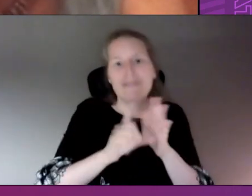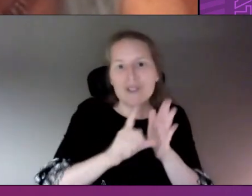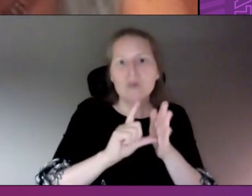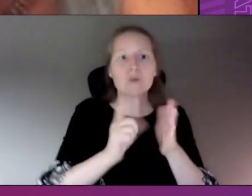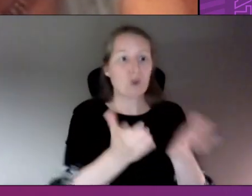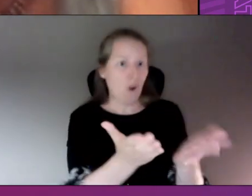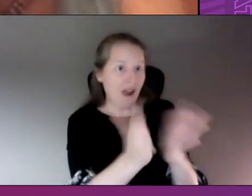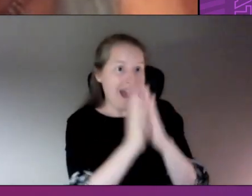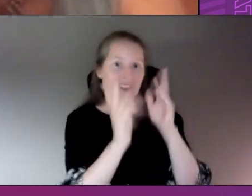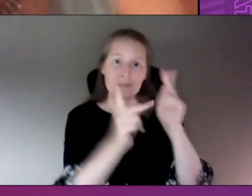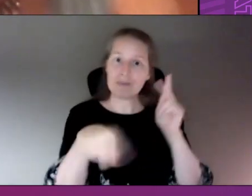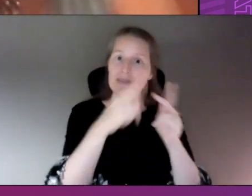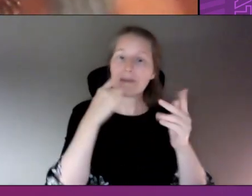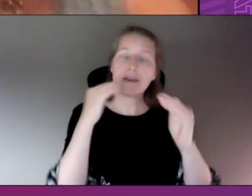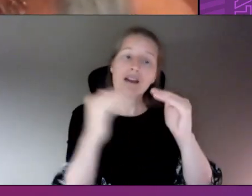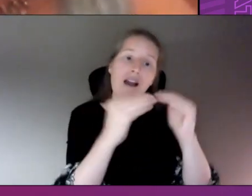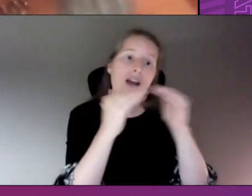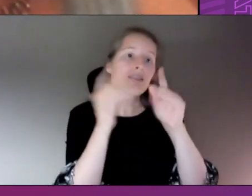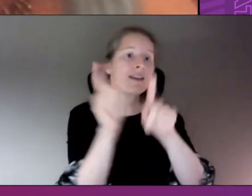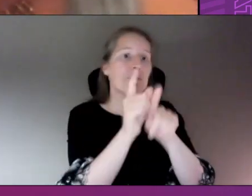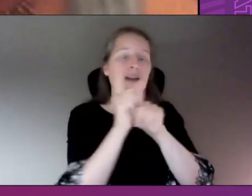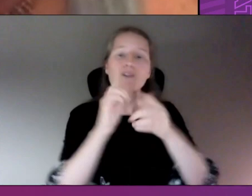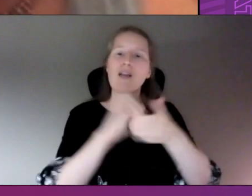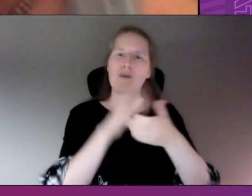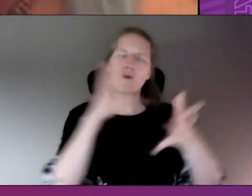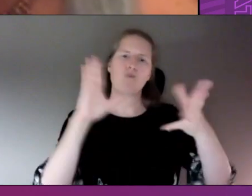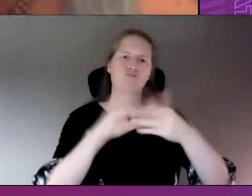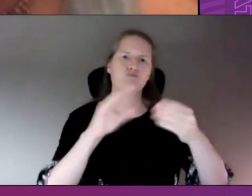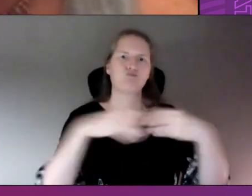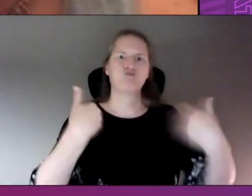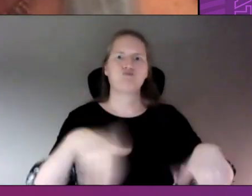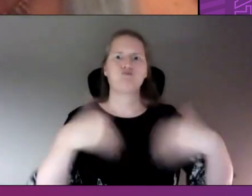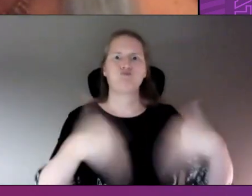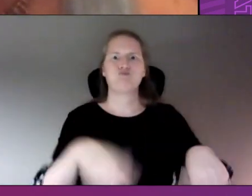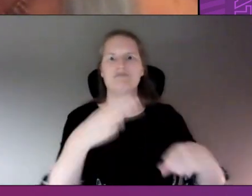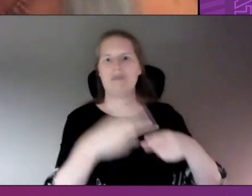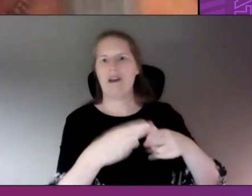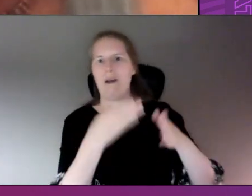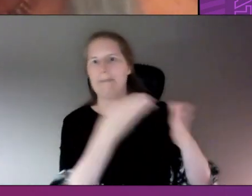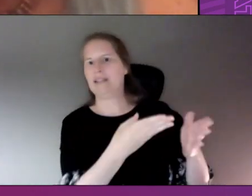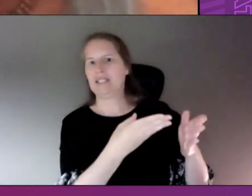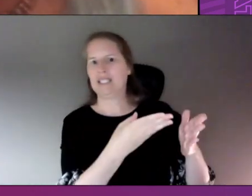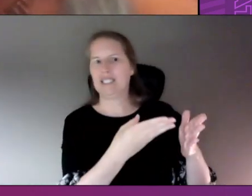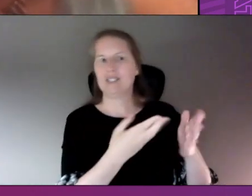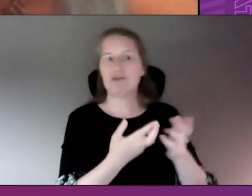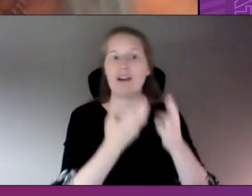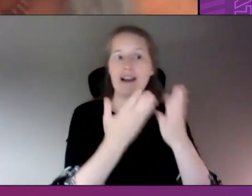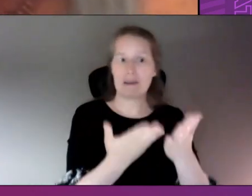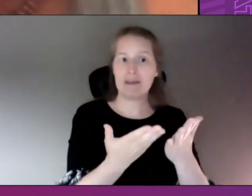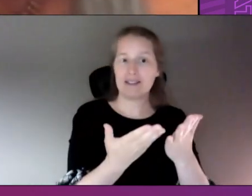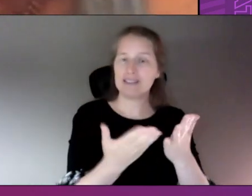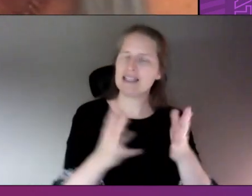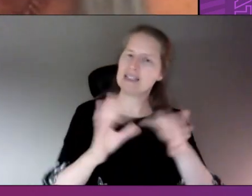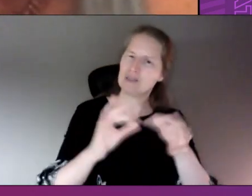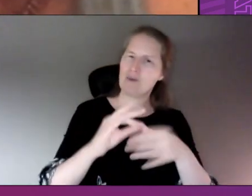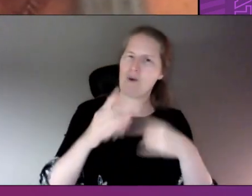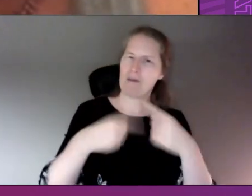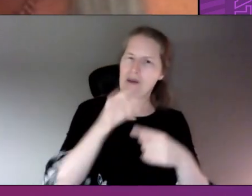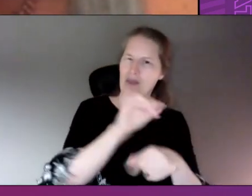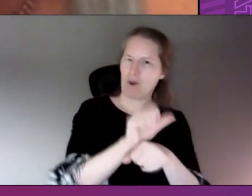tribute from a colleague, mentor, collaborator, whom the nominees recommended that spoke to their work this year.